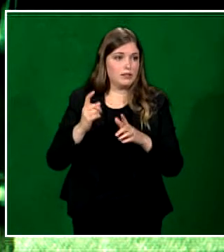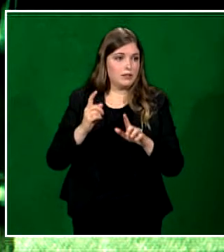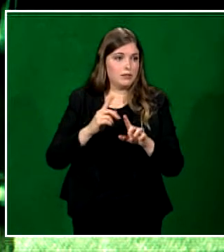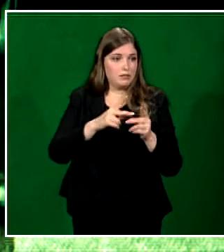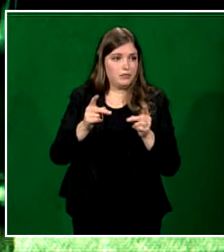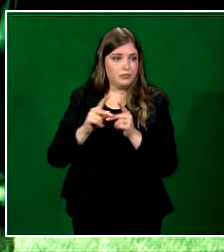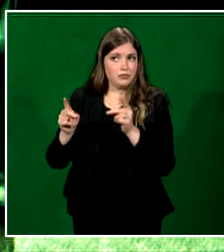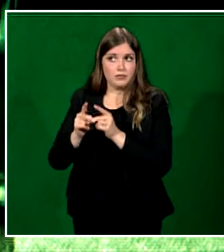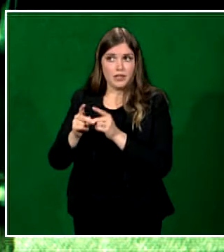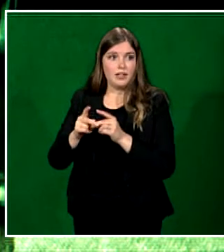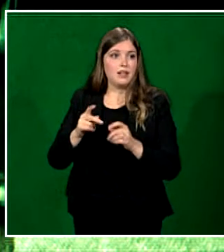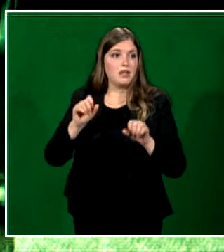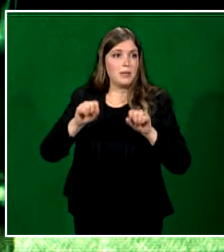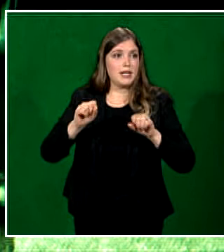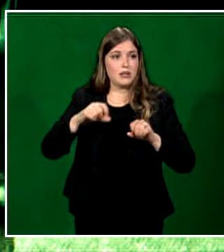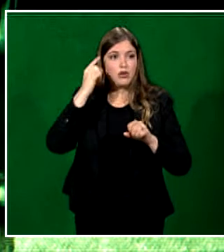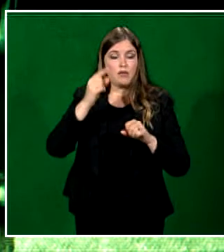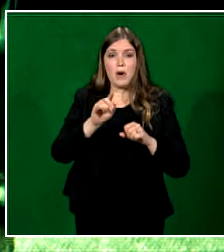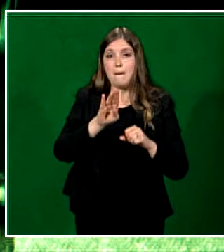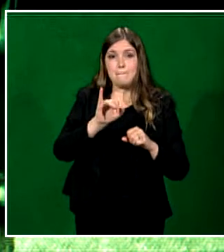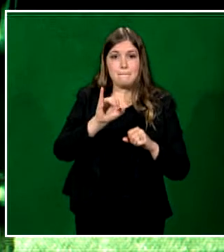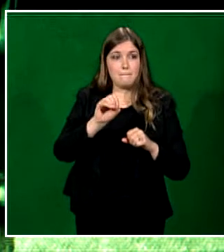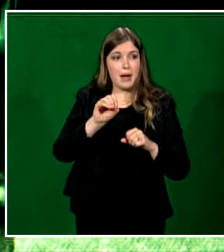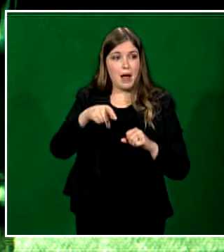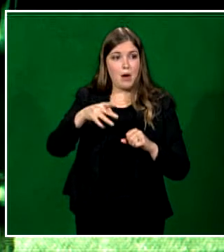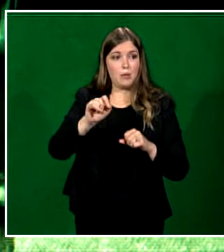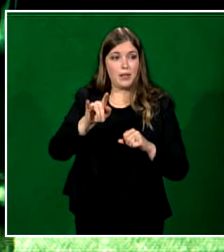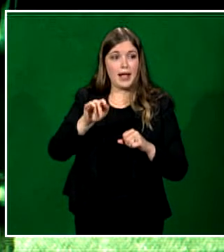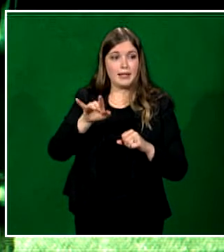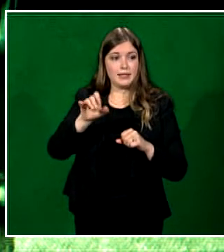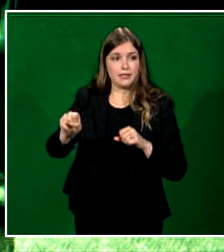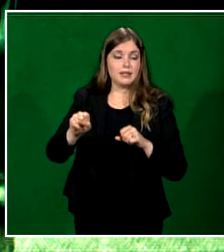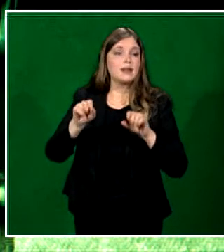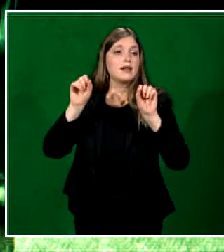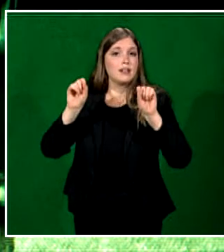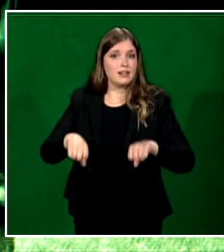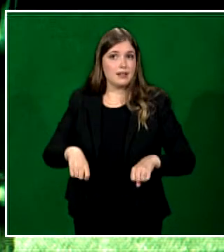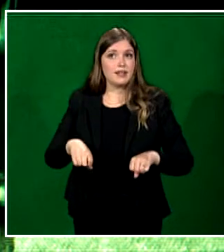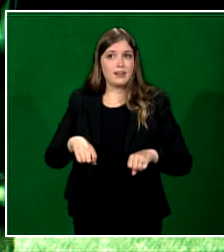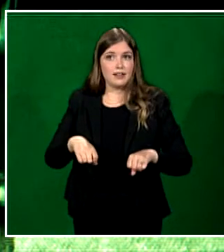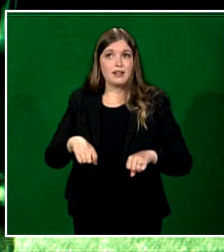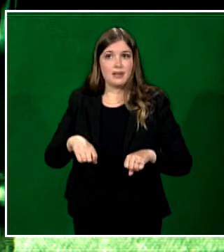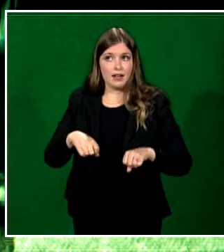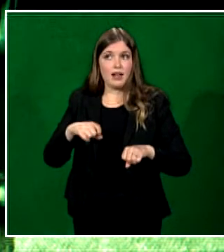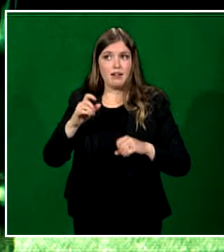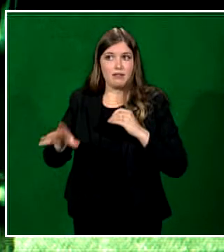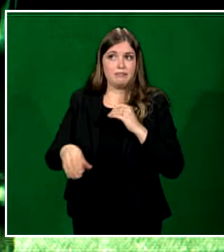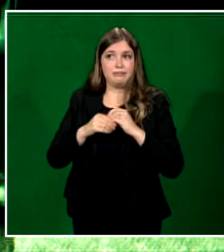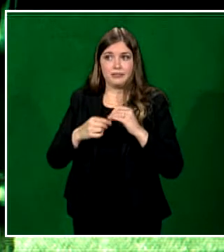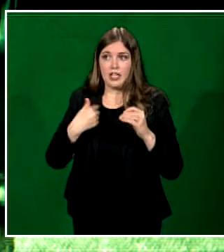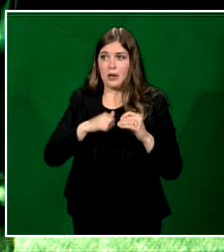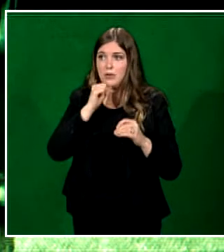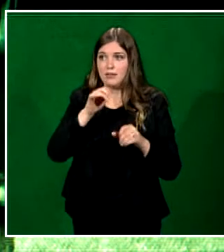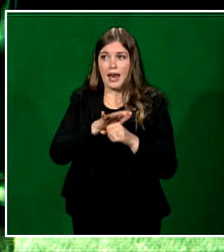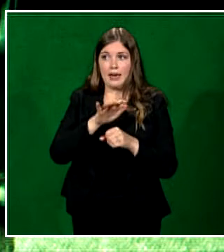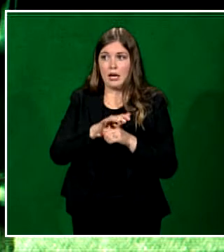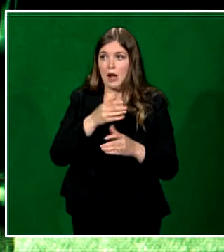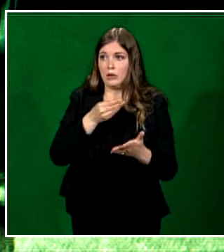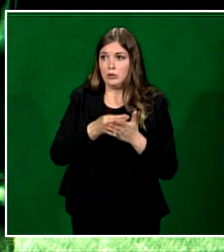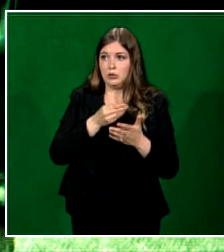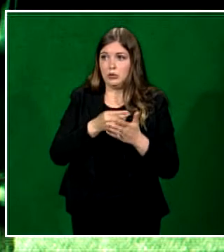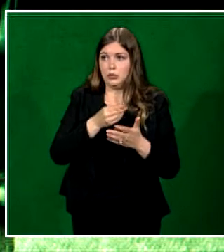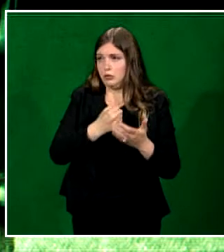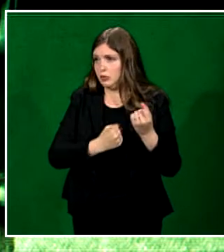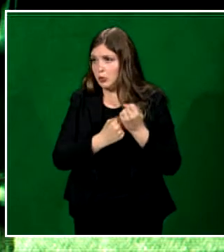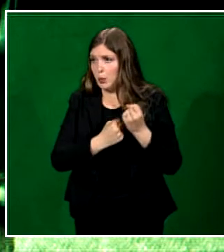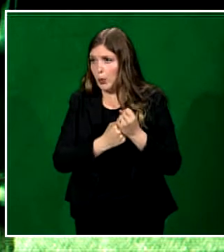potential of bioplastics can hinder adoption, yet they are a good substitute to oil-derived plastics. On top of this, there's limited supporting policy to allow speedy adoption